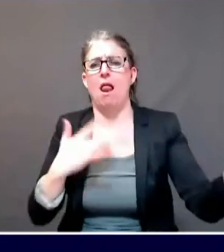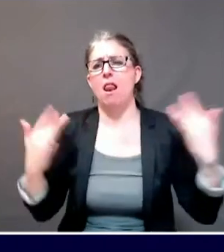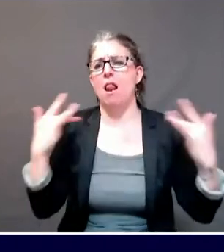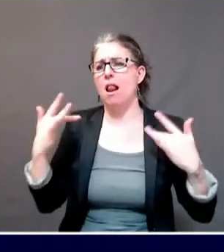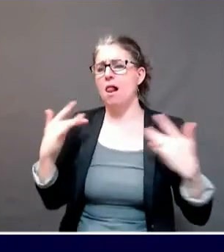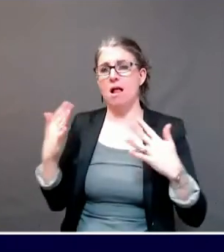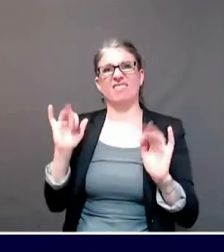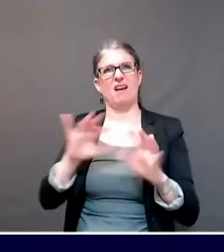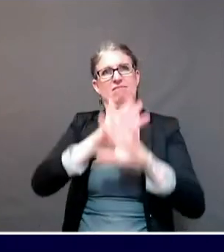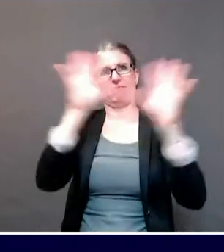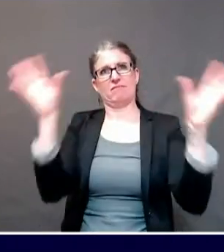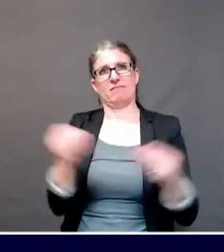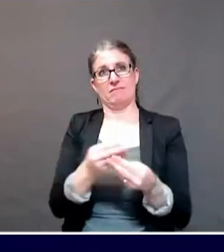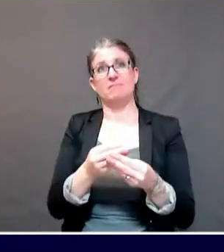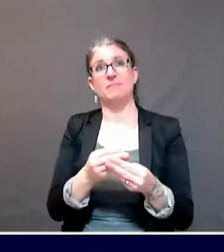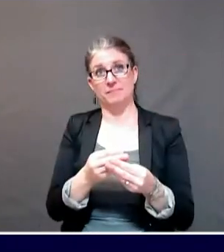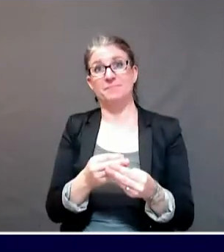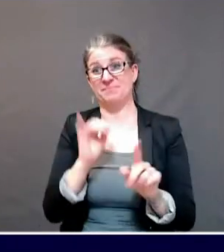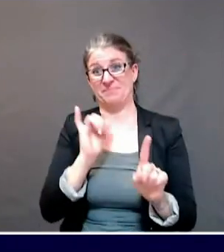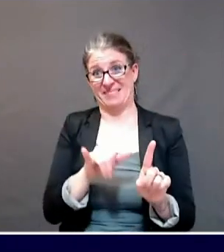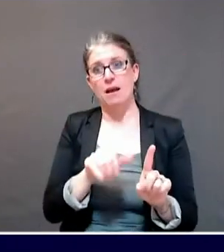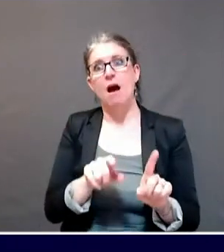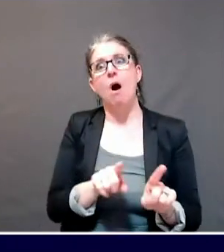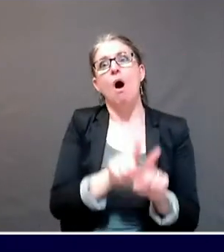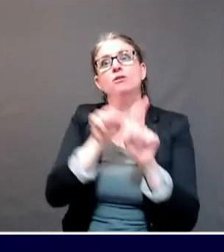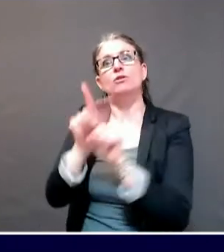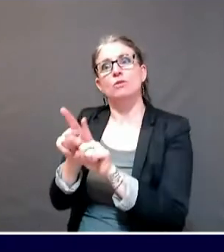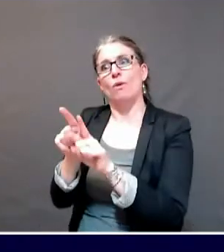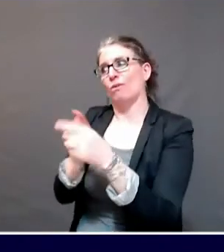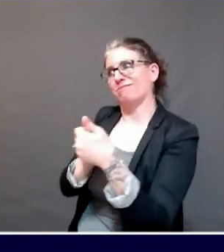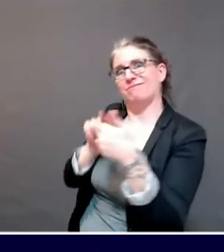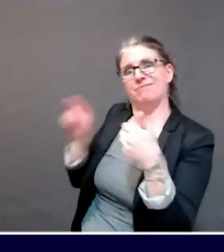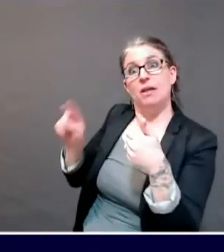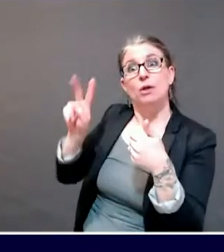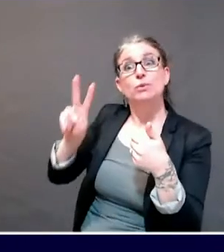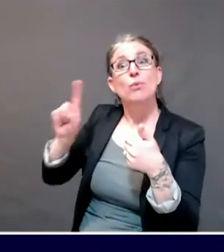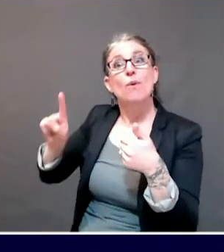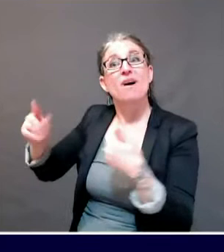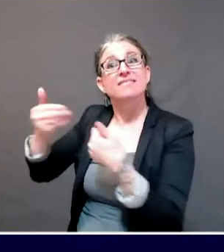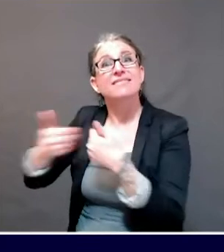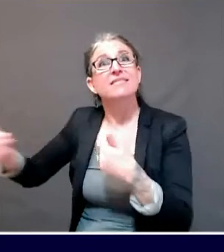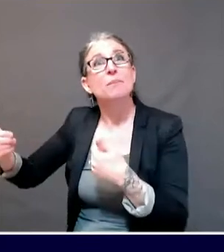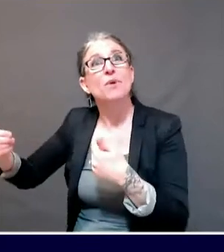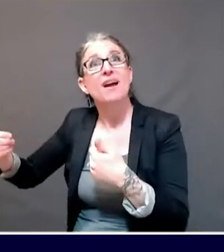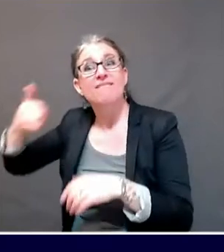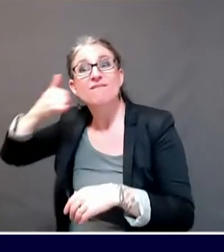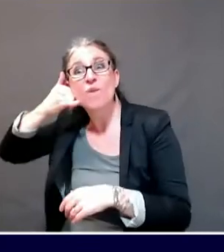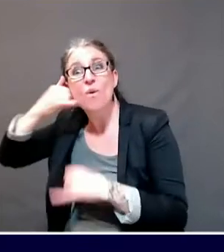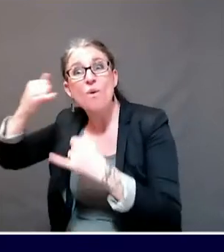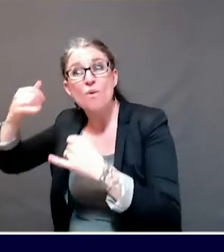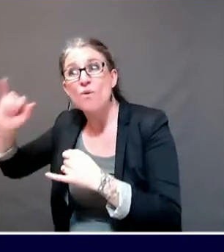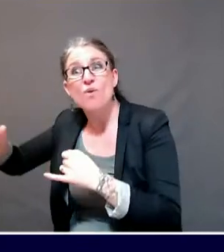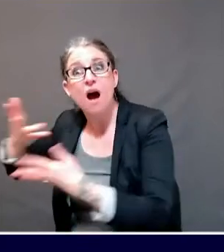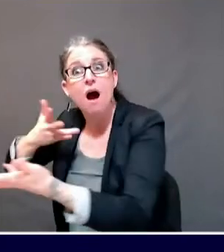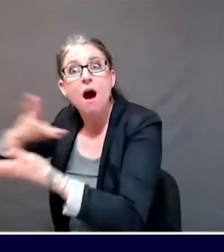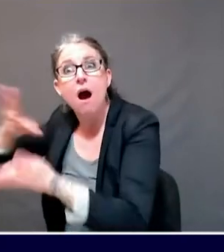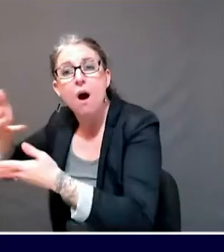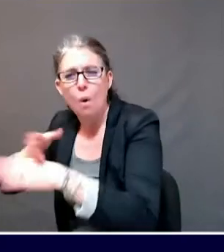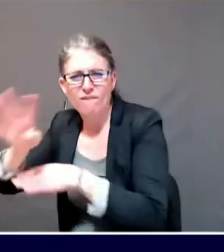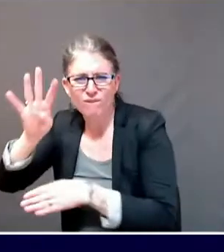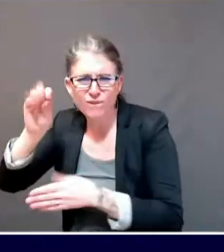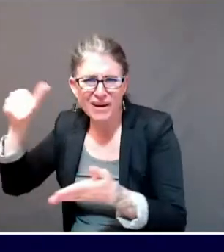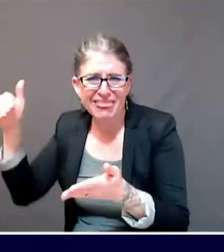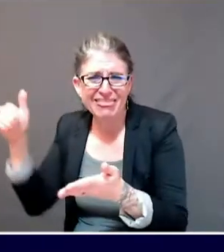at 211, who answered over 50,000 phone calls from Maine people to answer